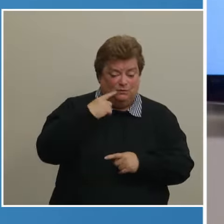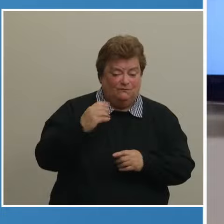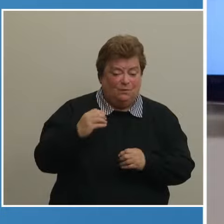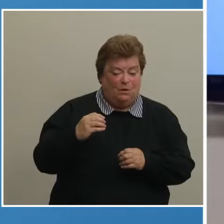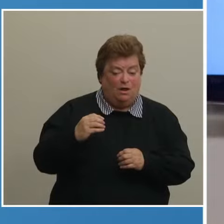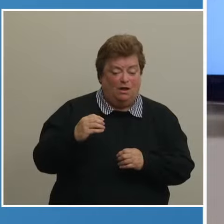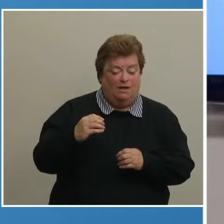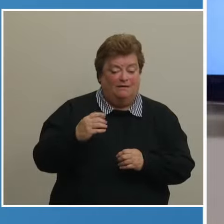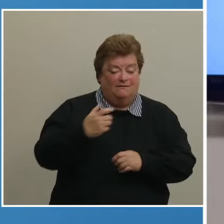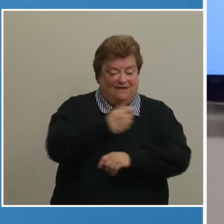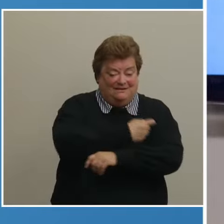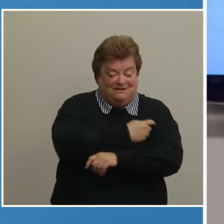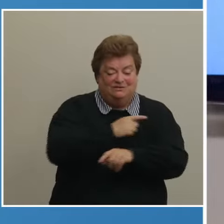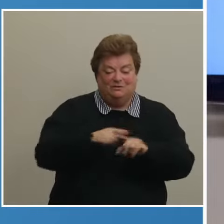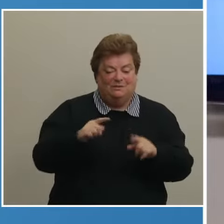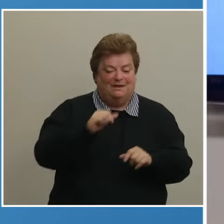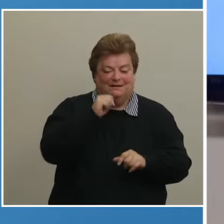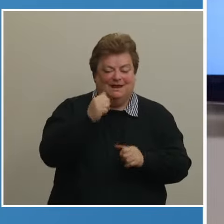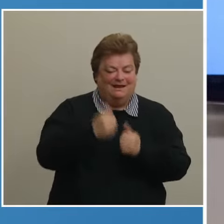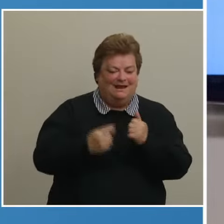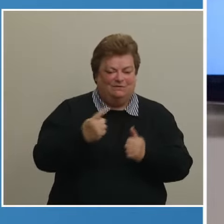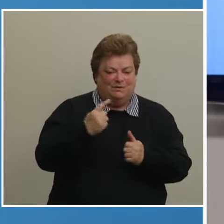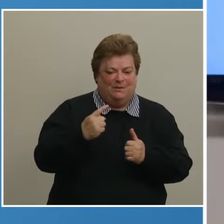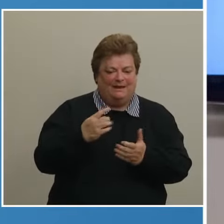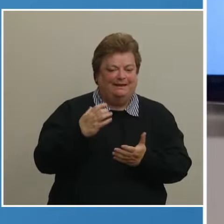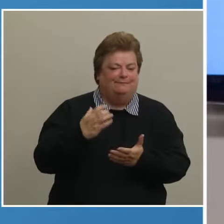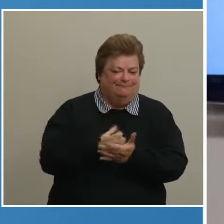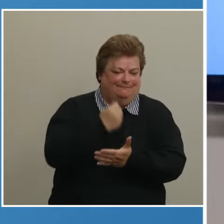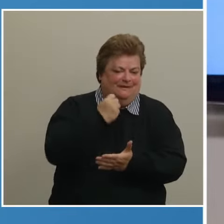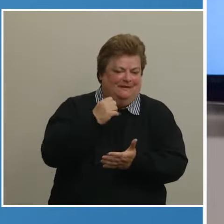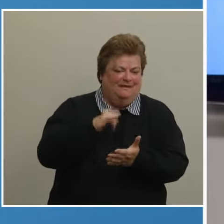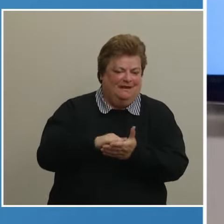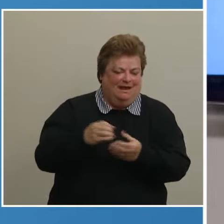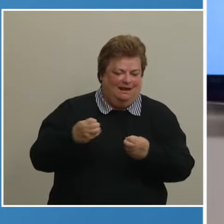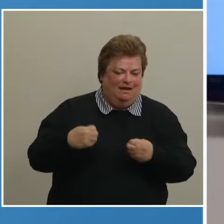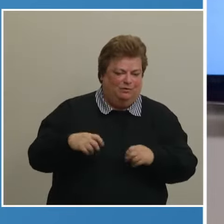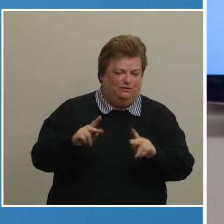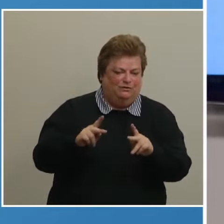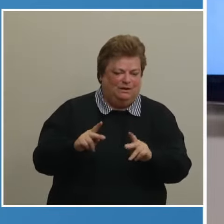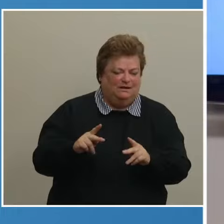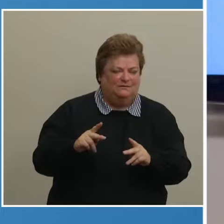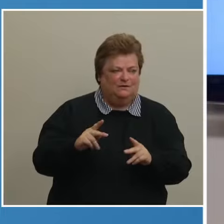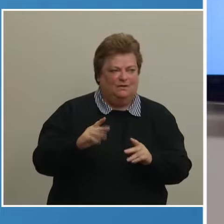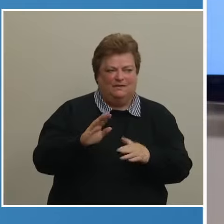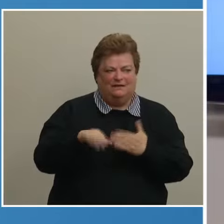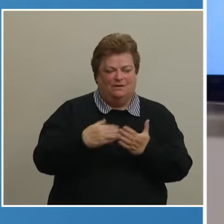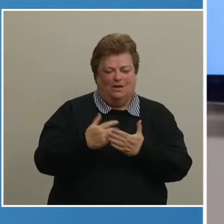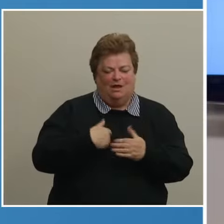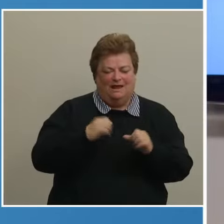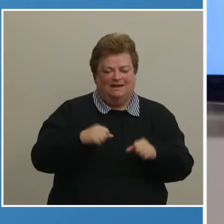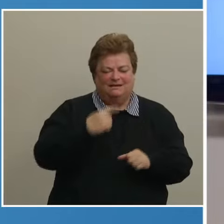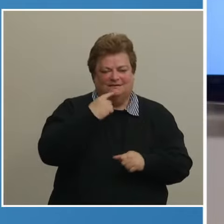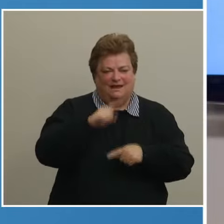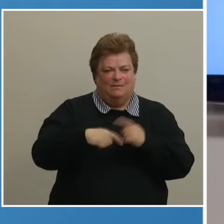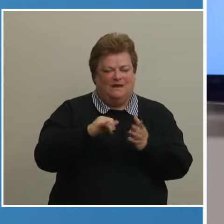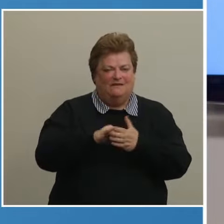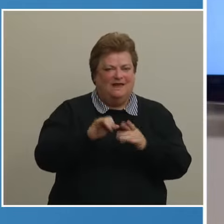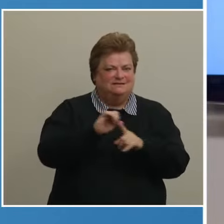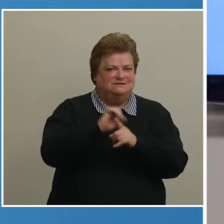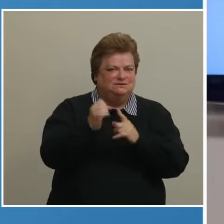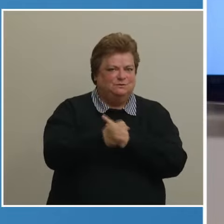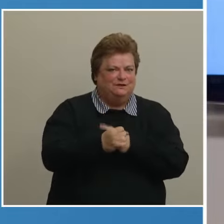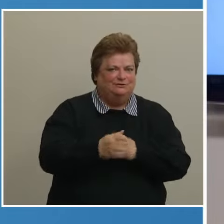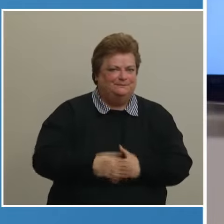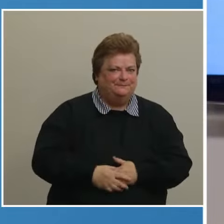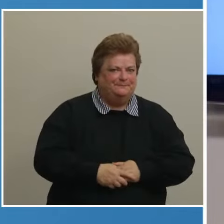not everyone sought that opportunity. So that's what I can say about those situations.